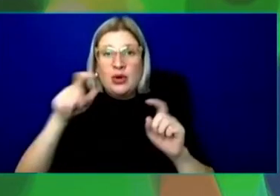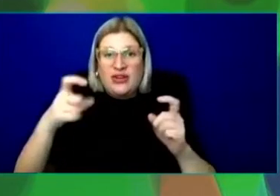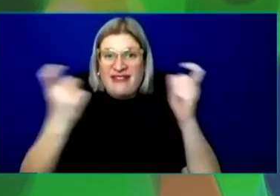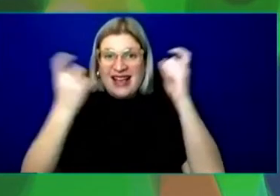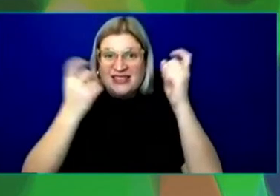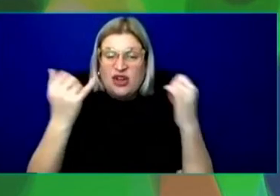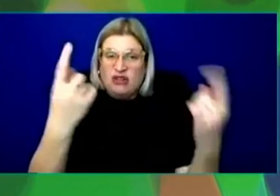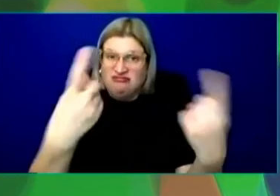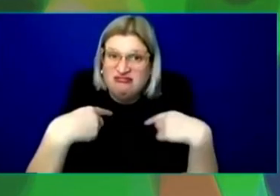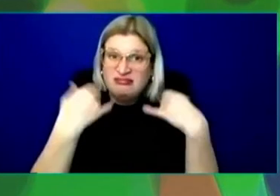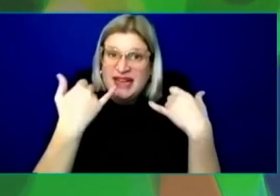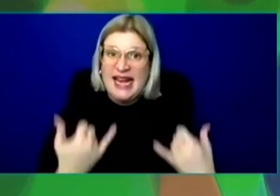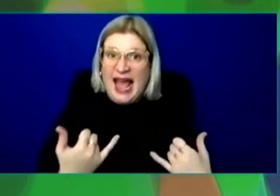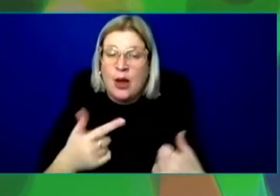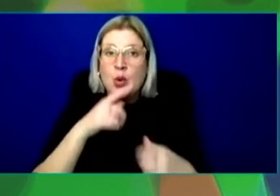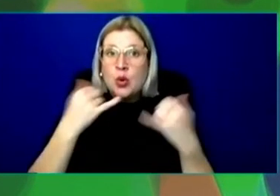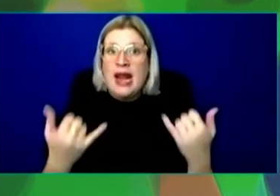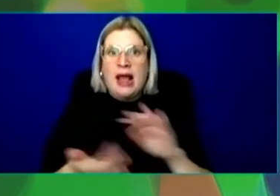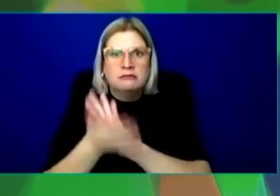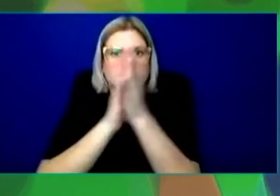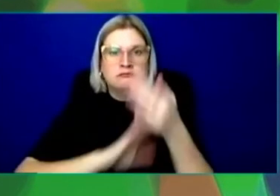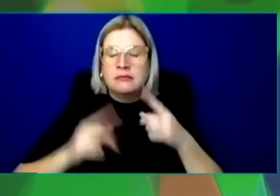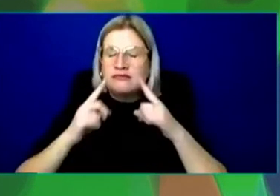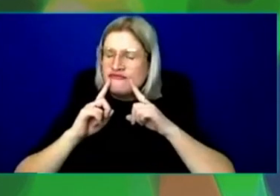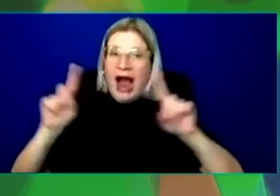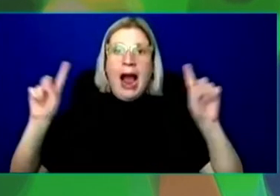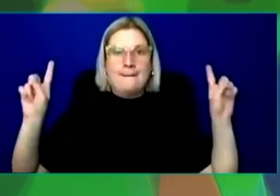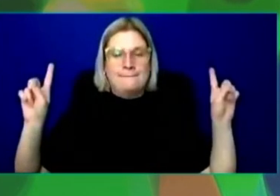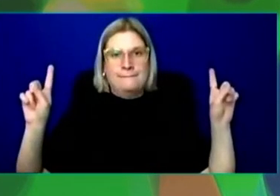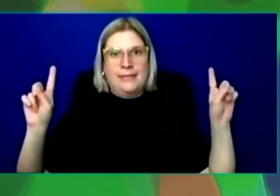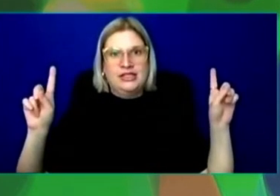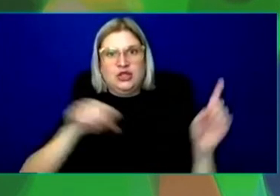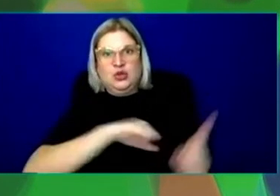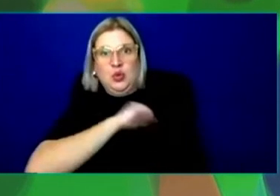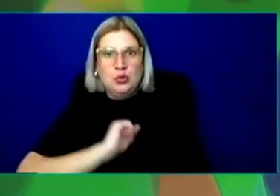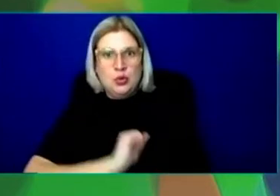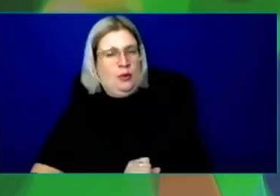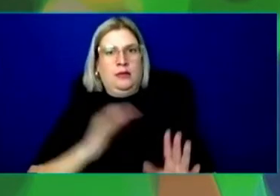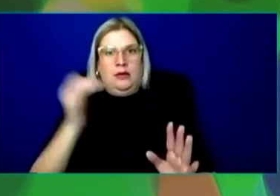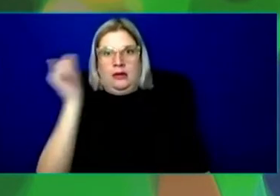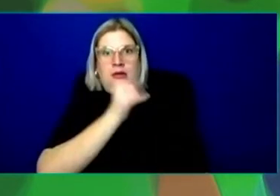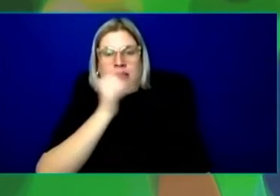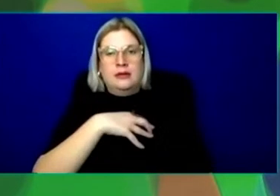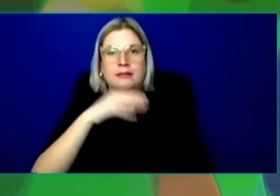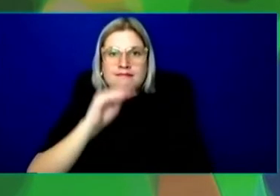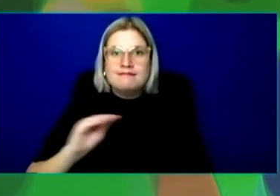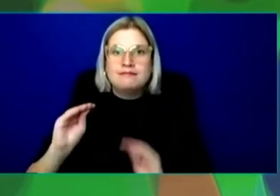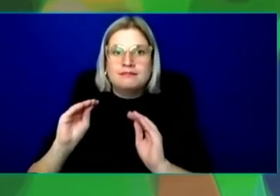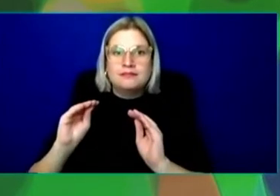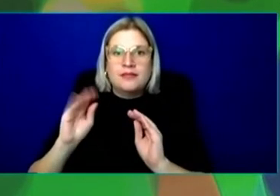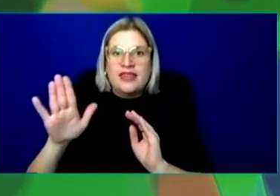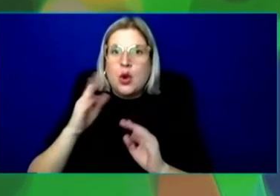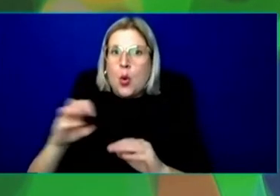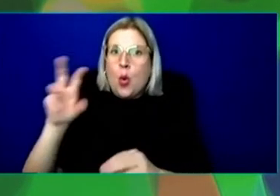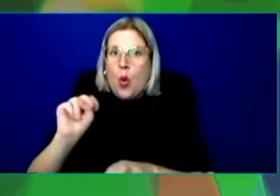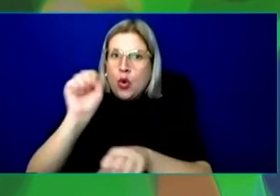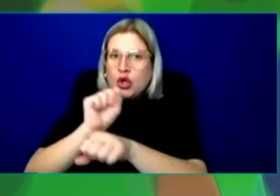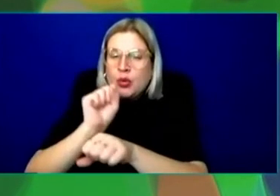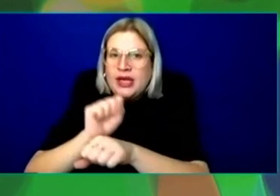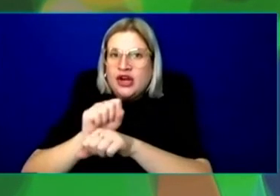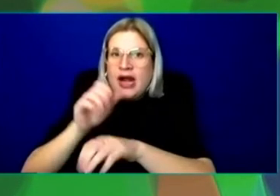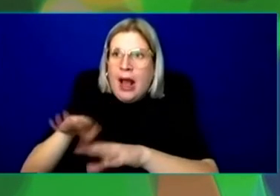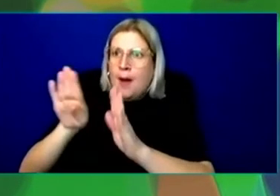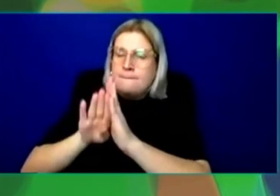now superstars, who've moved into like a new echelon and a new area of their own careers because of the fact